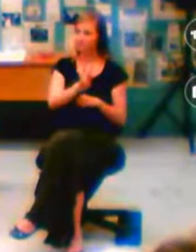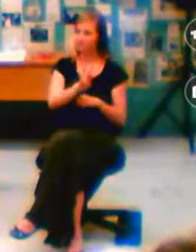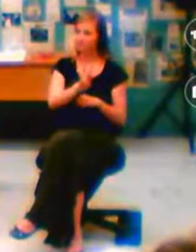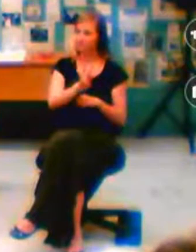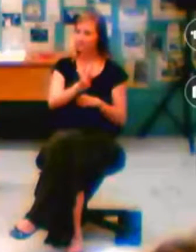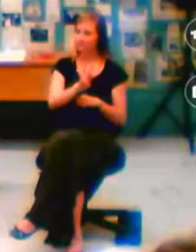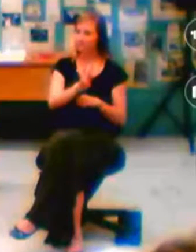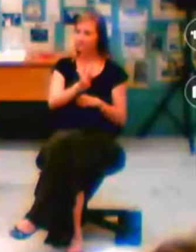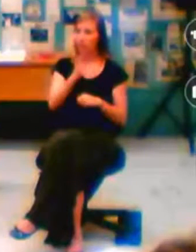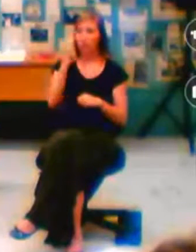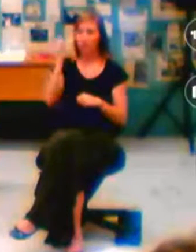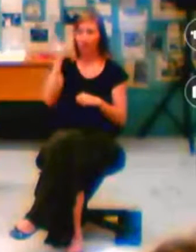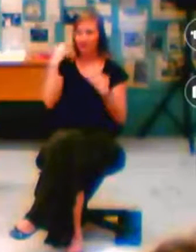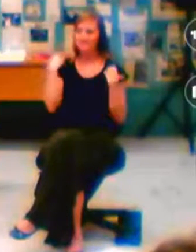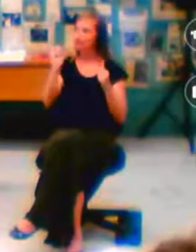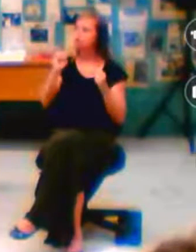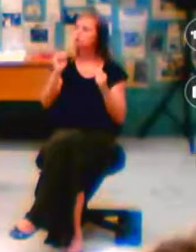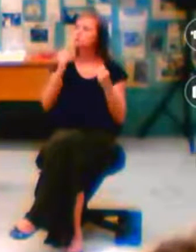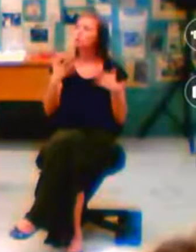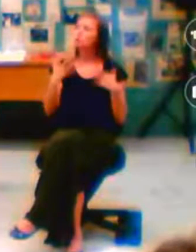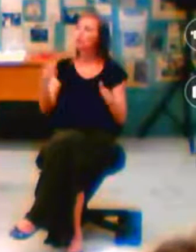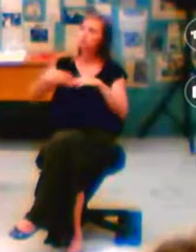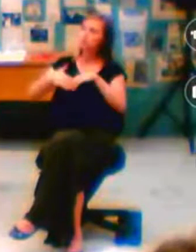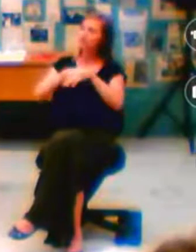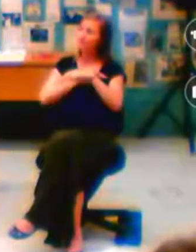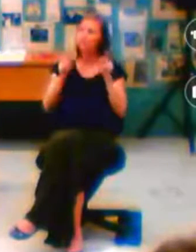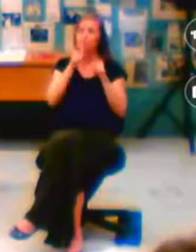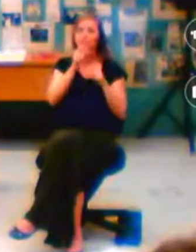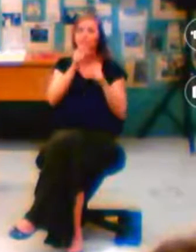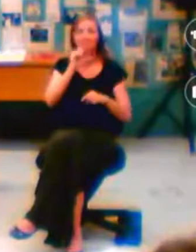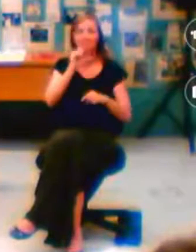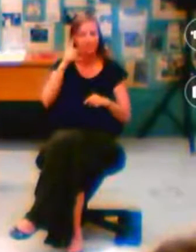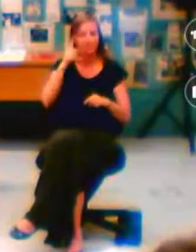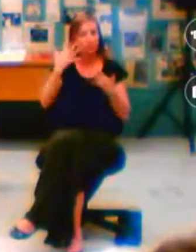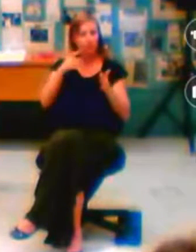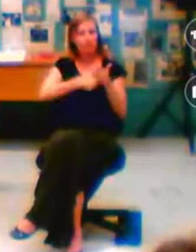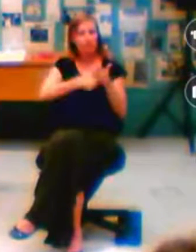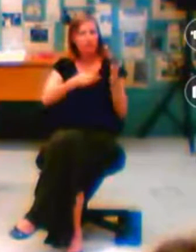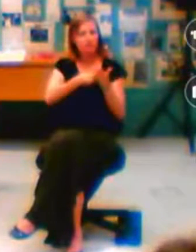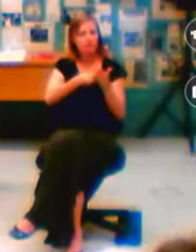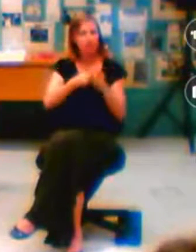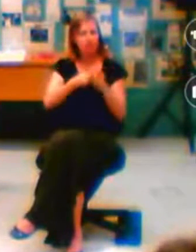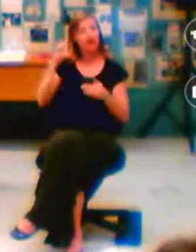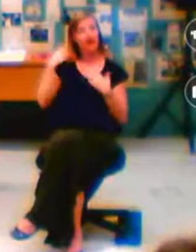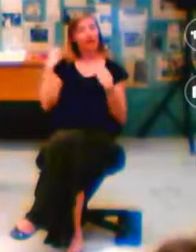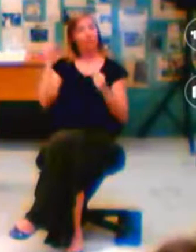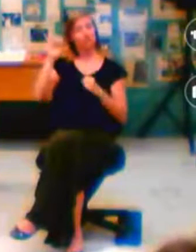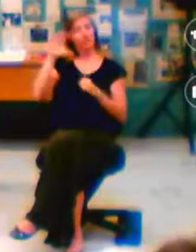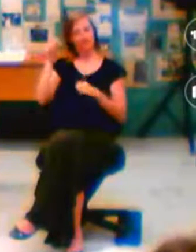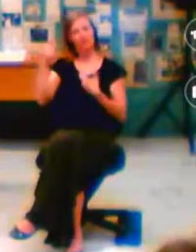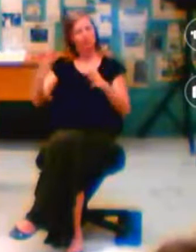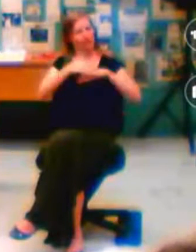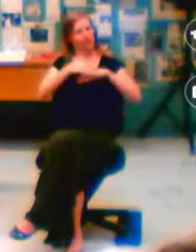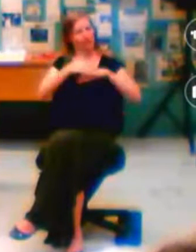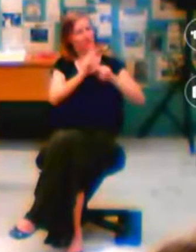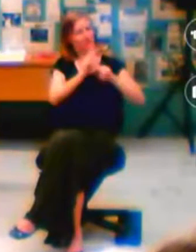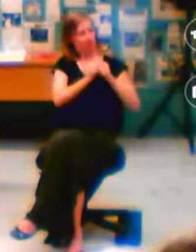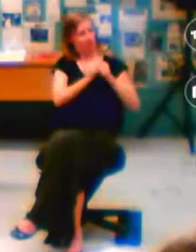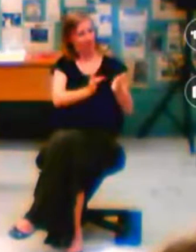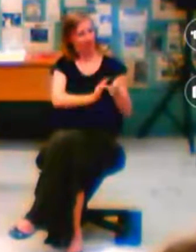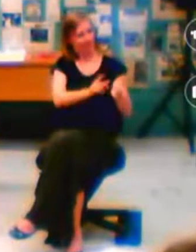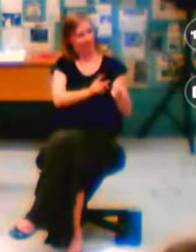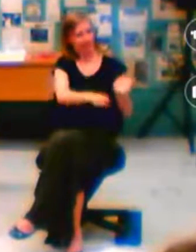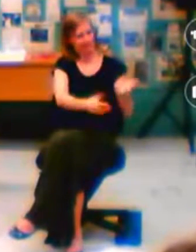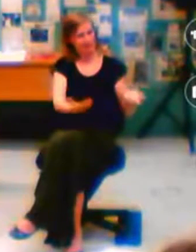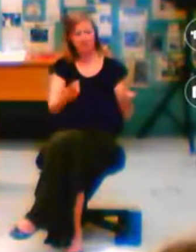know, the last time the government intervened in healthcare was 1964. Guess why? Because insurers wouldn't cover people who